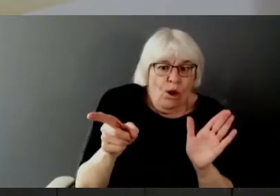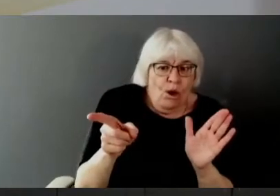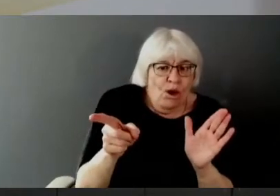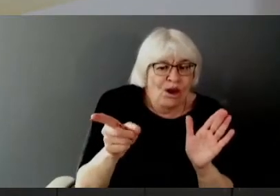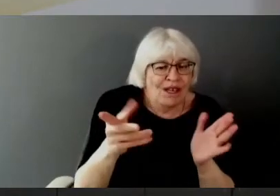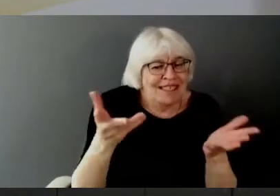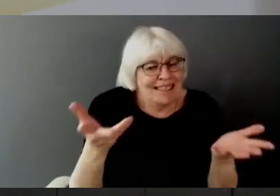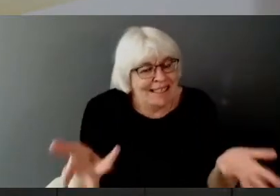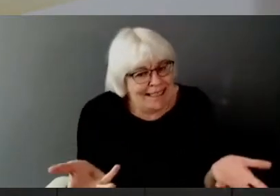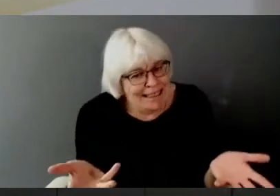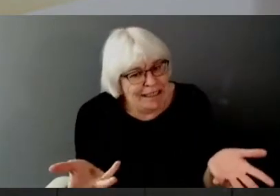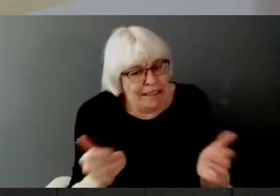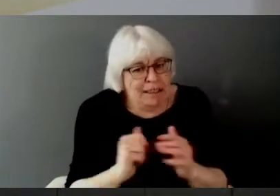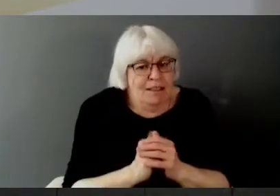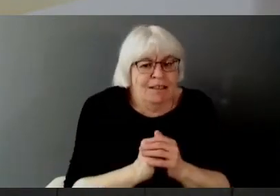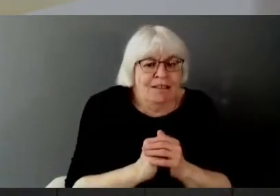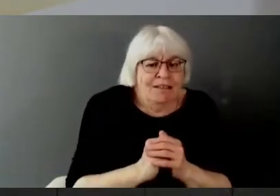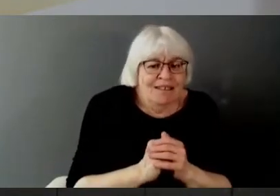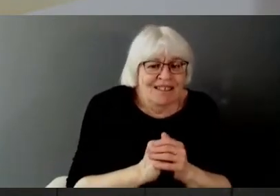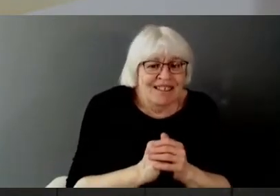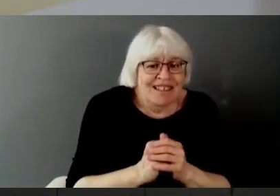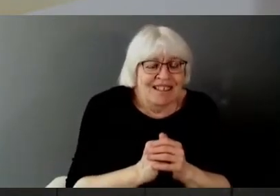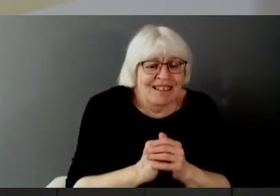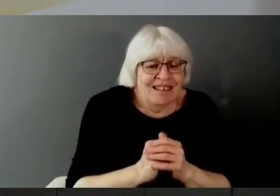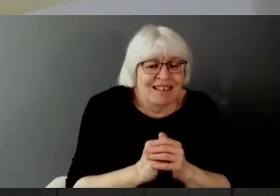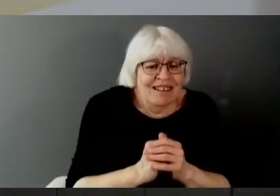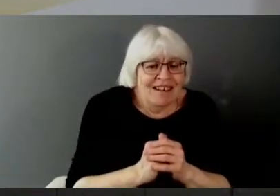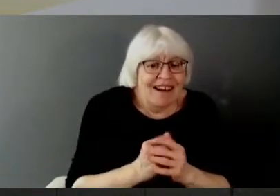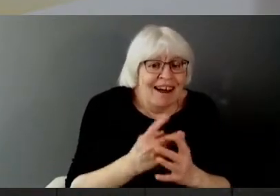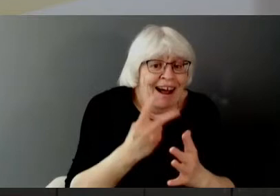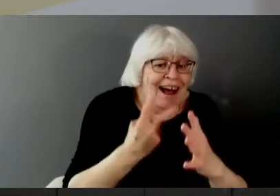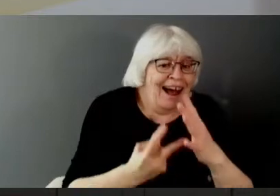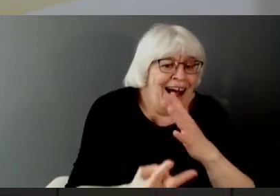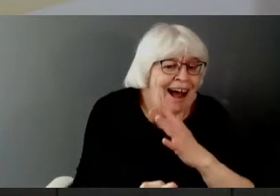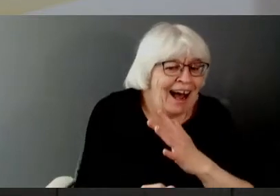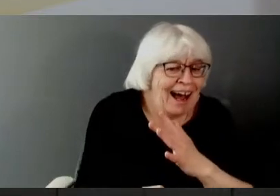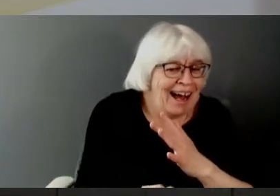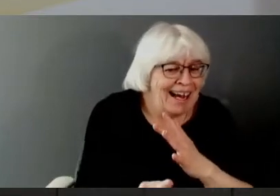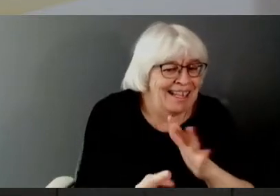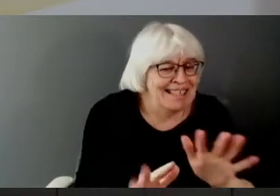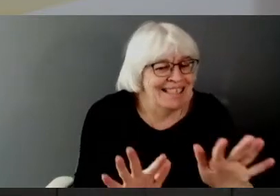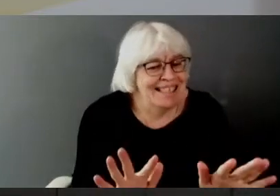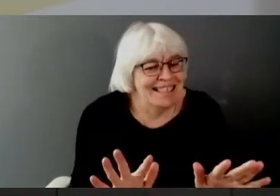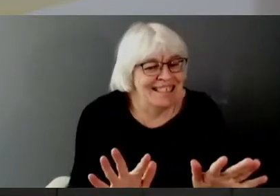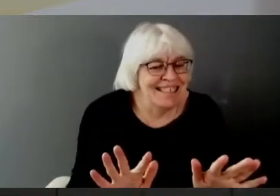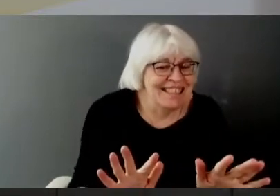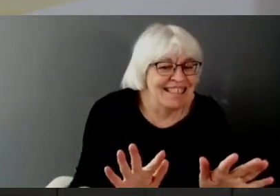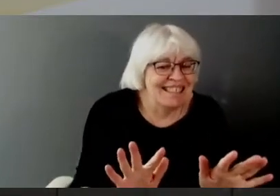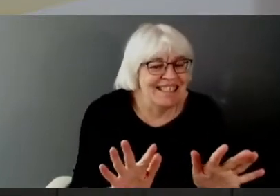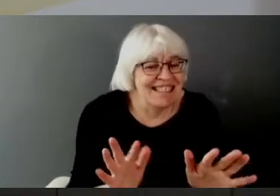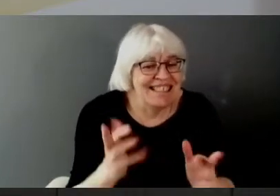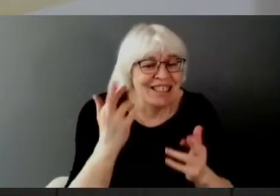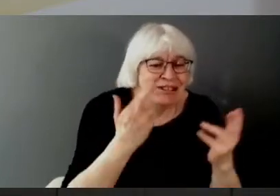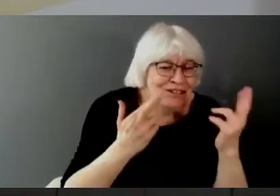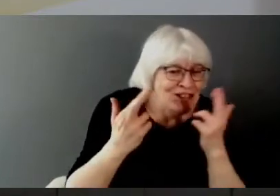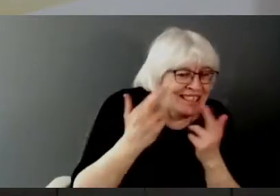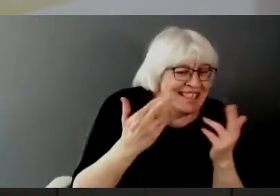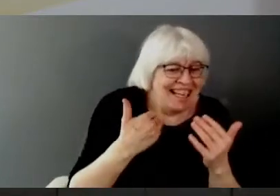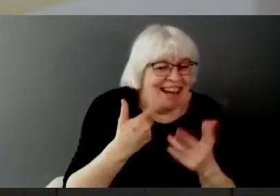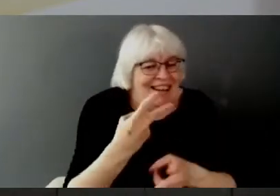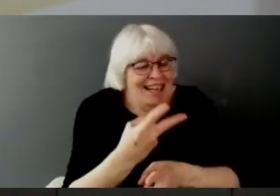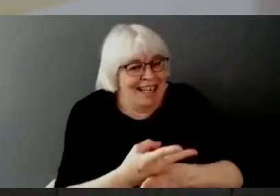wanting to look ahead, but realizing and hoping that nothing does